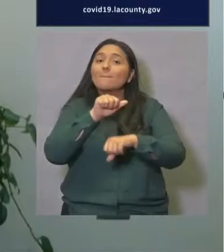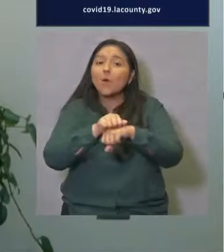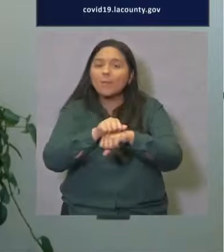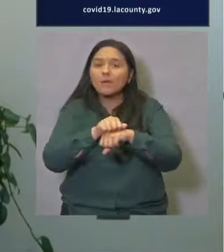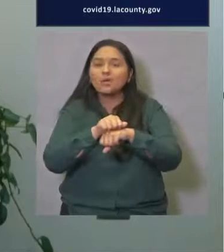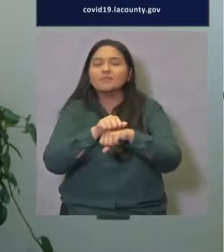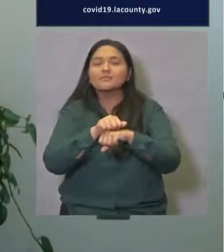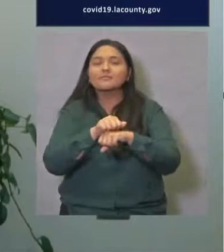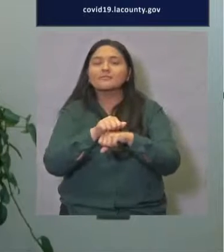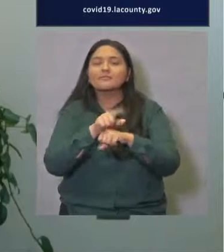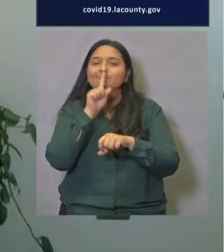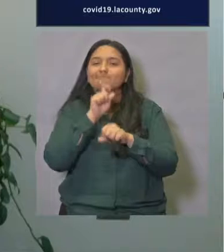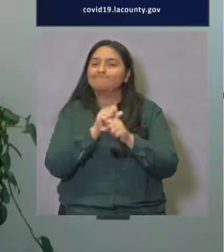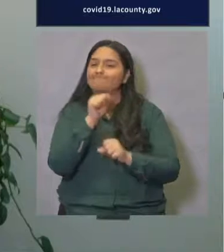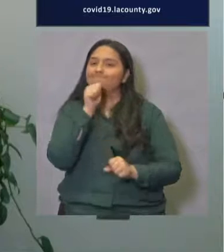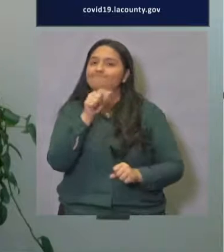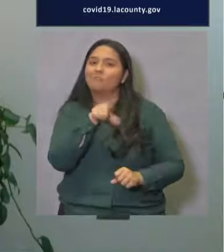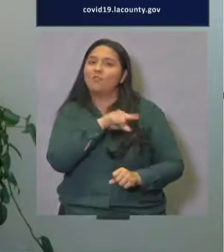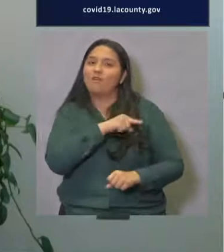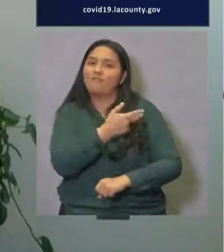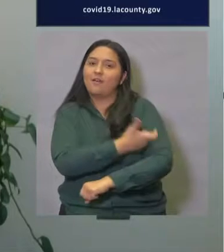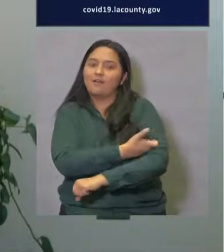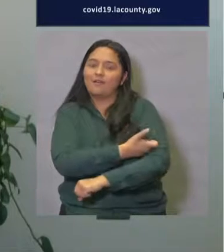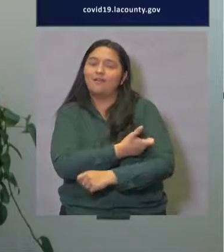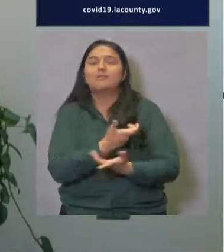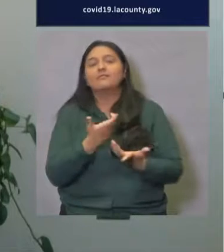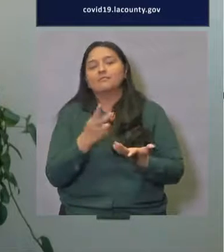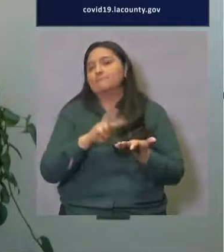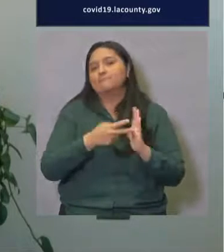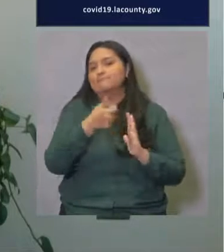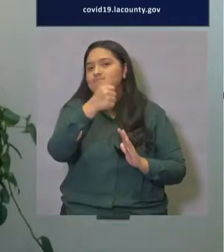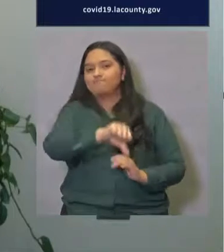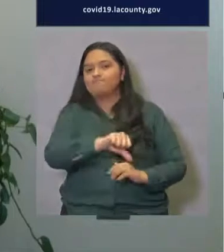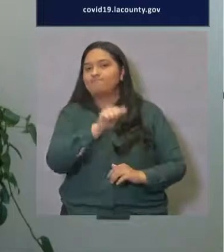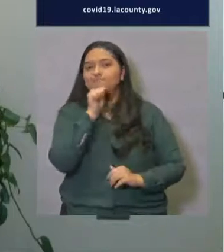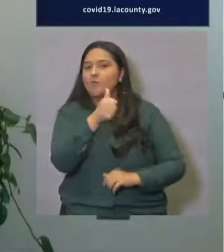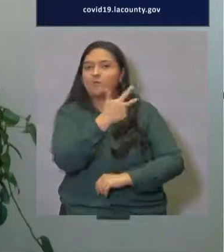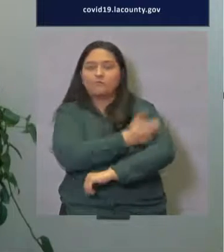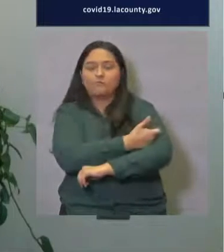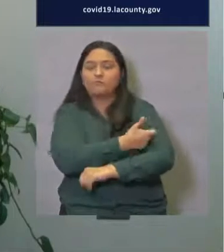eligible, in which case they're not able to get vaccinated. They may be a